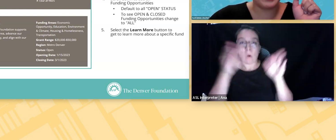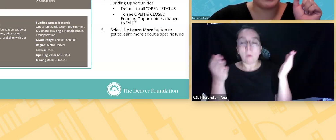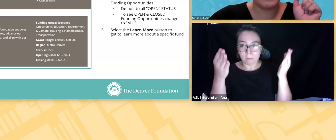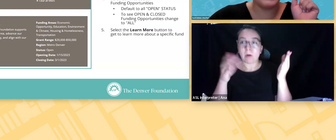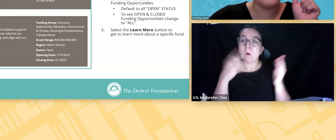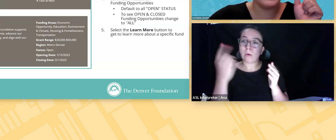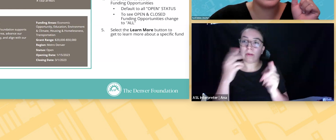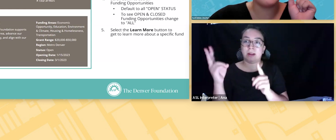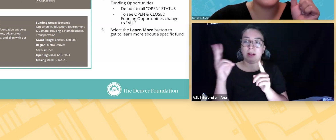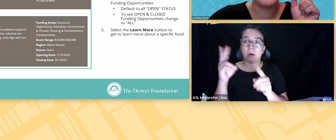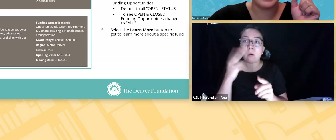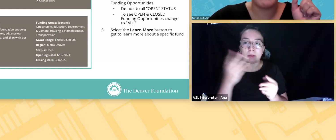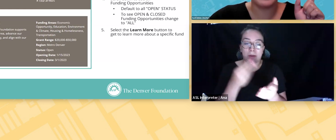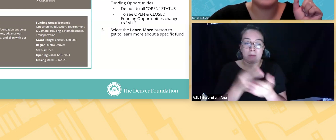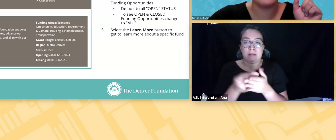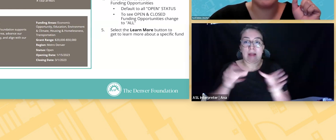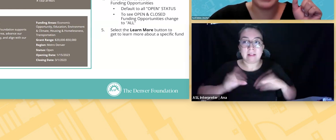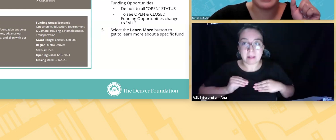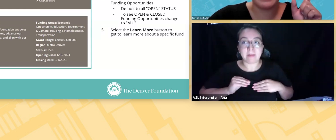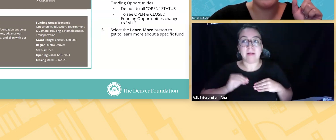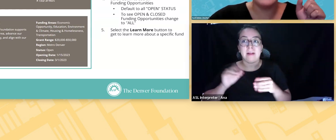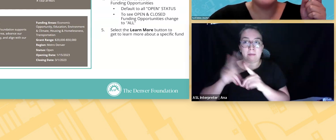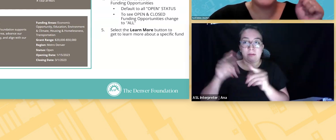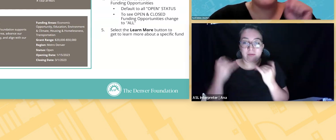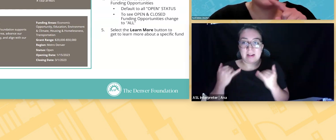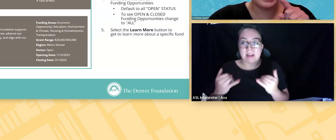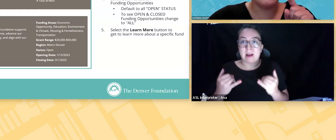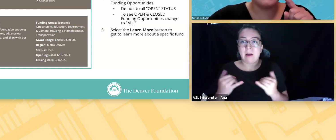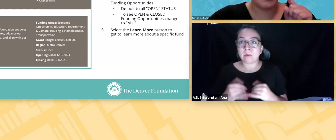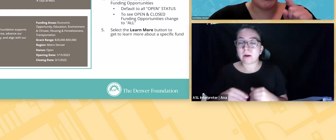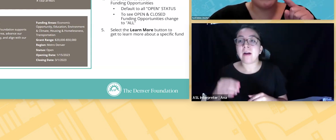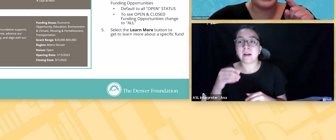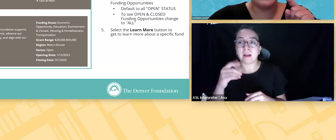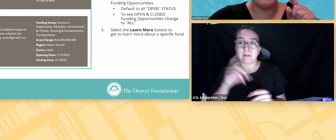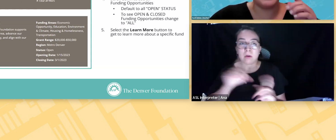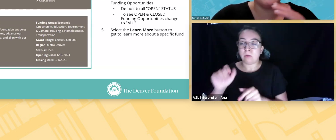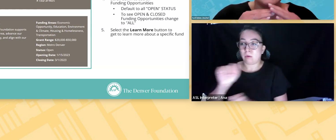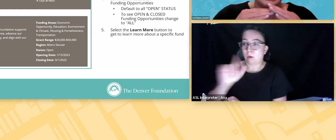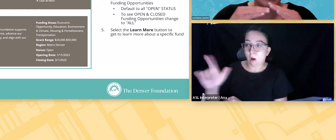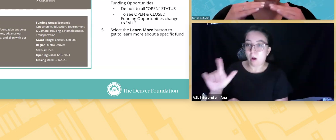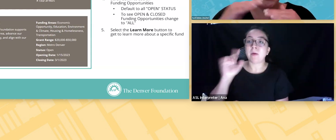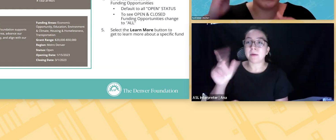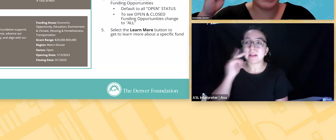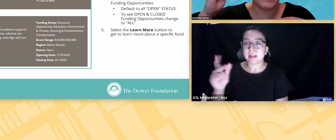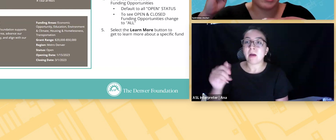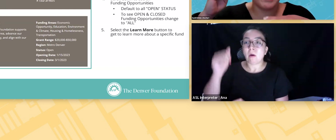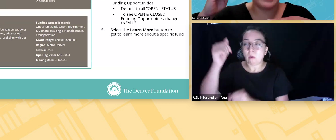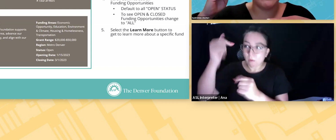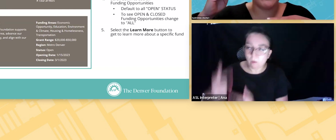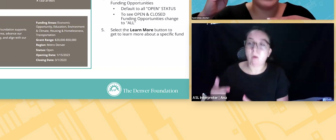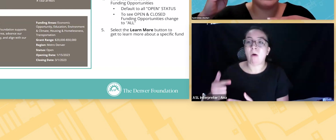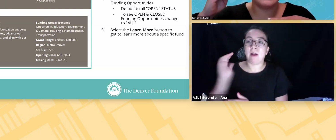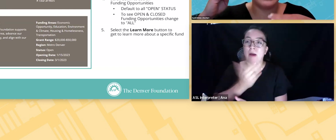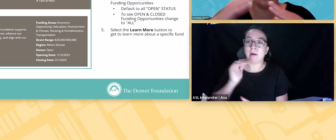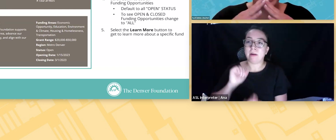only funds that are accepting applications right now. If you toggle to the all button, you'll be able to see all of our